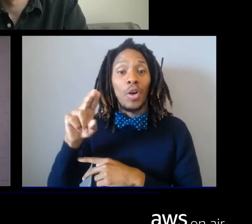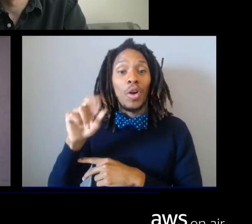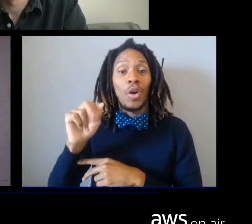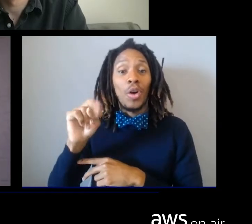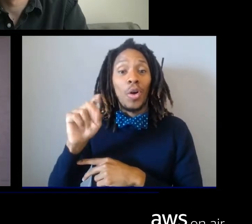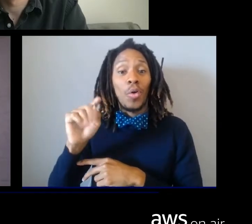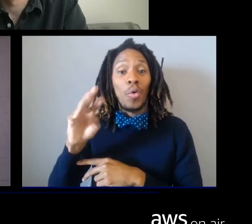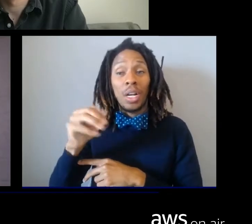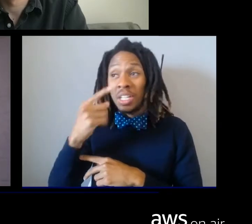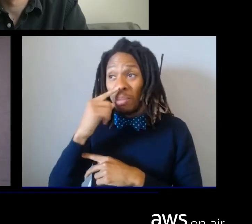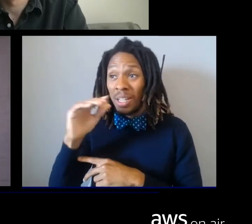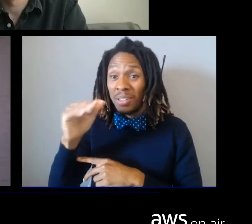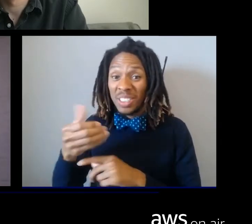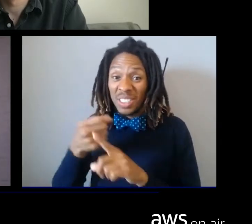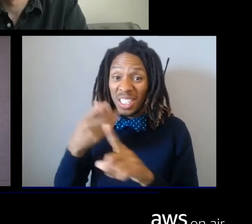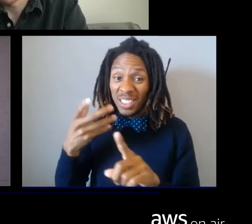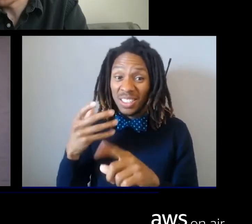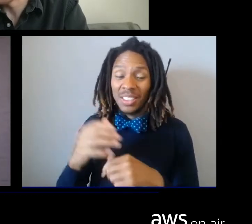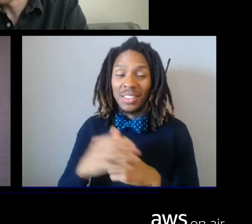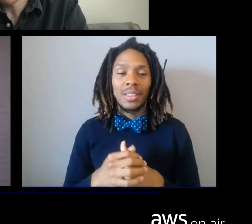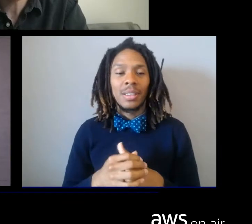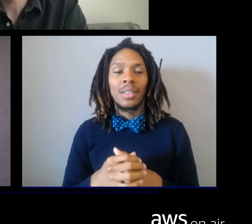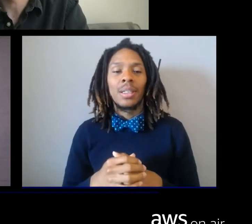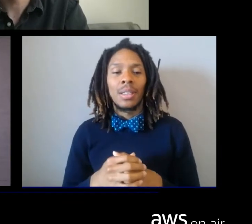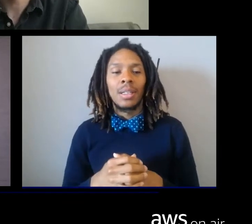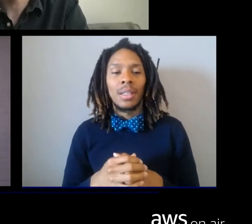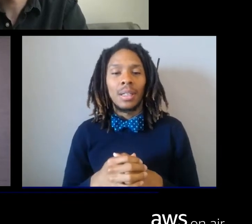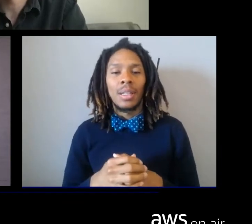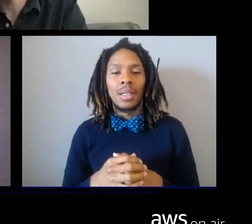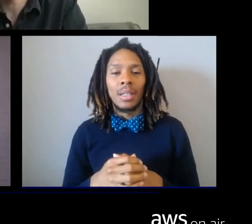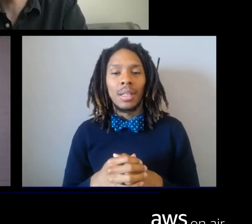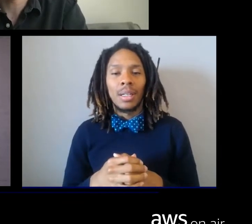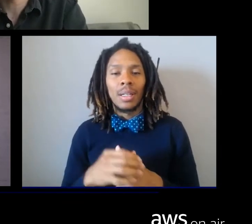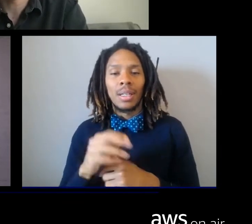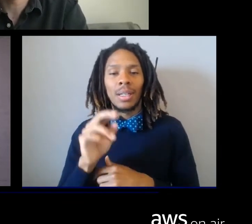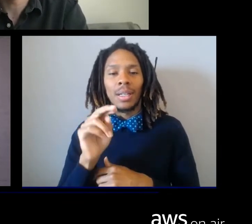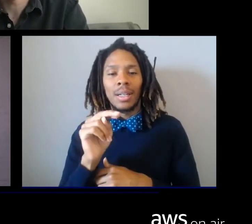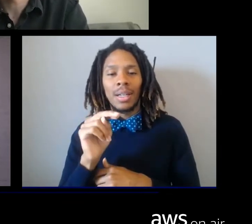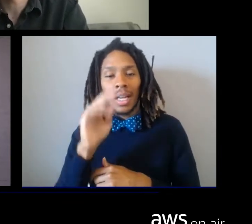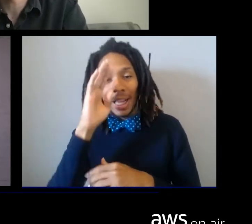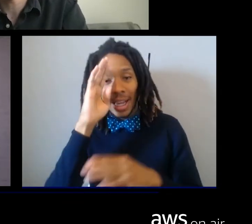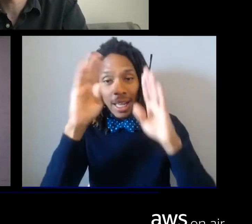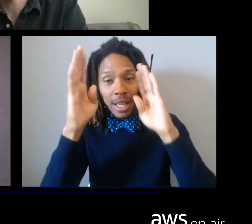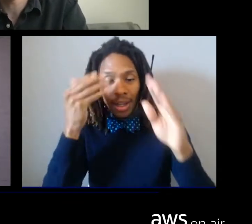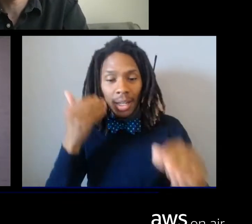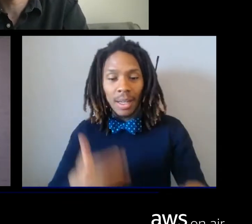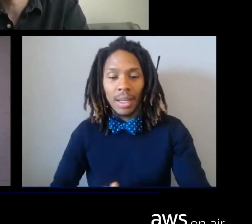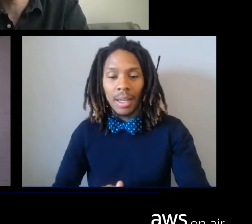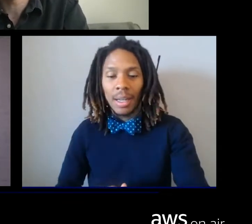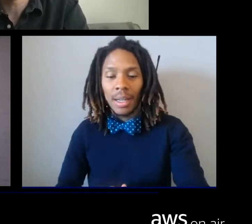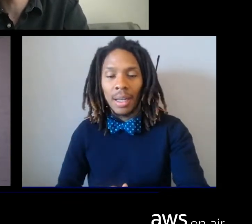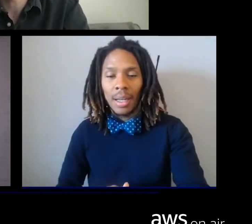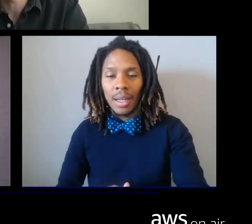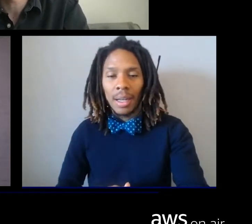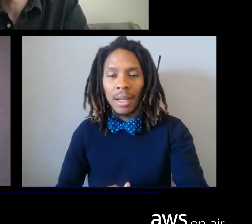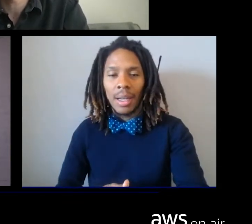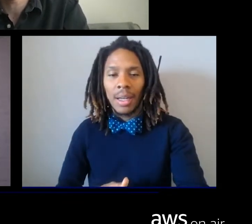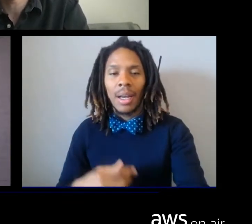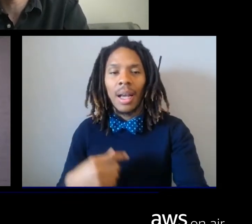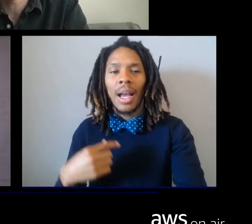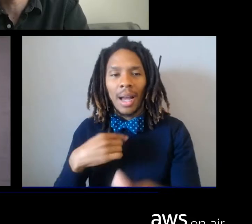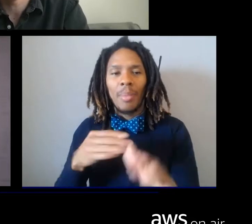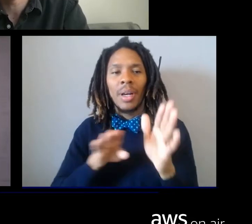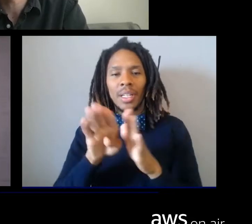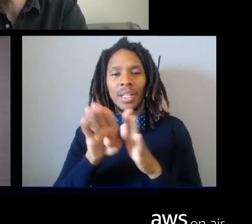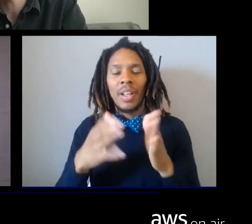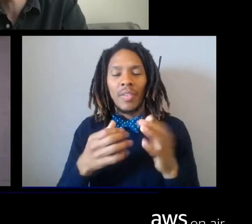what that is, Iskander? Okay, hi. First of all, hi everyone. My name is Iskander. I'm a also developer advocate,